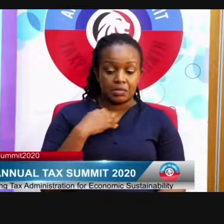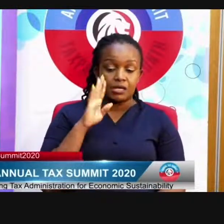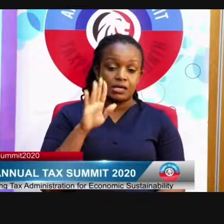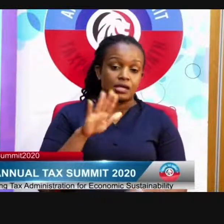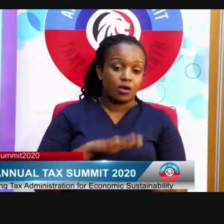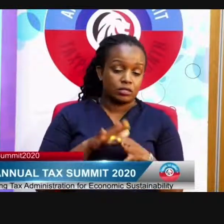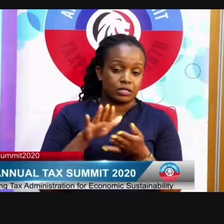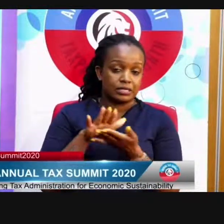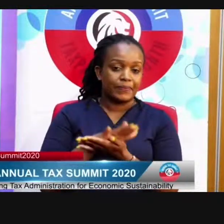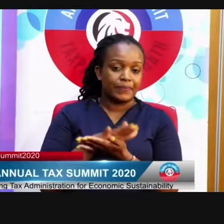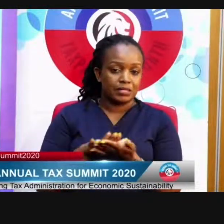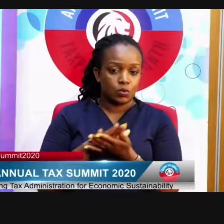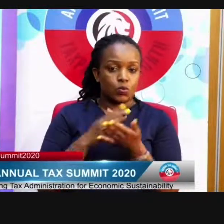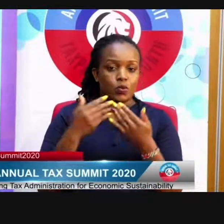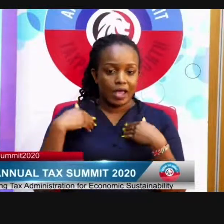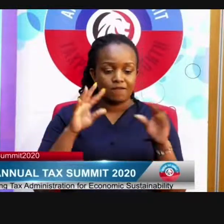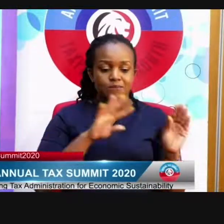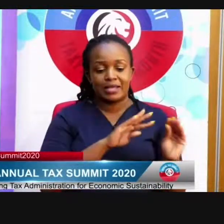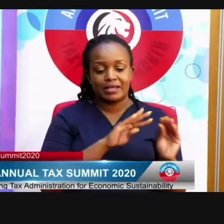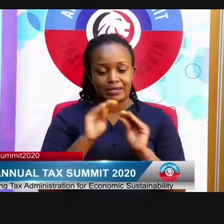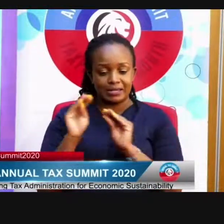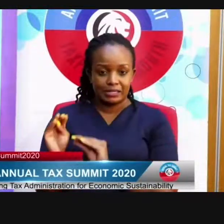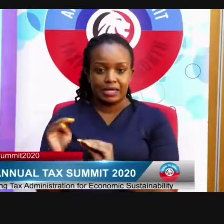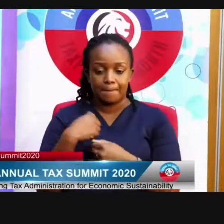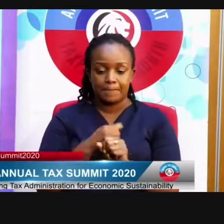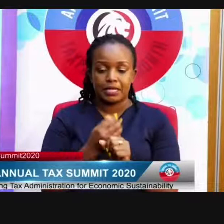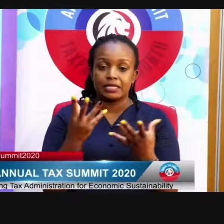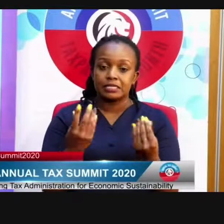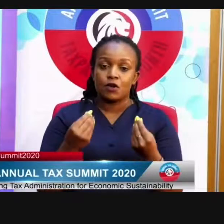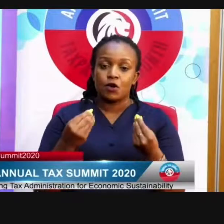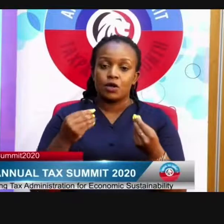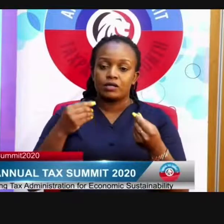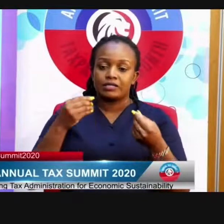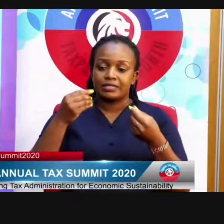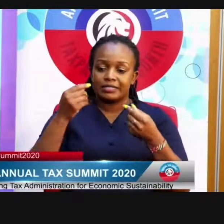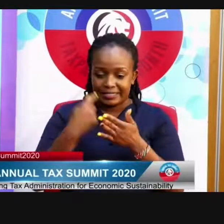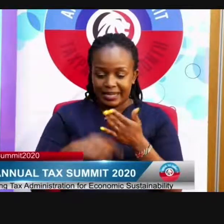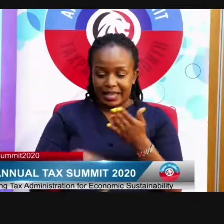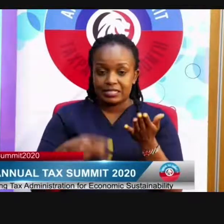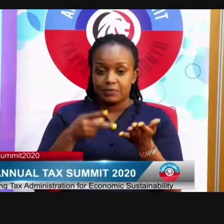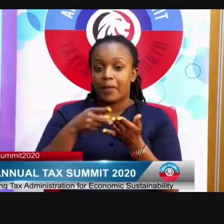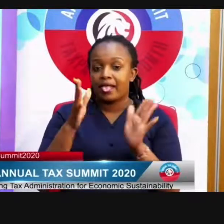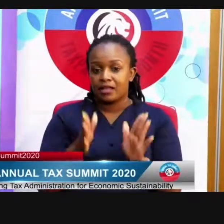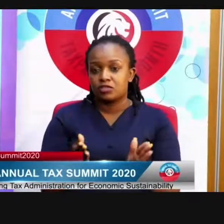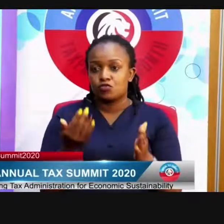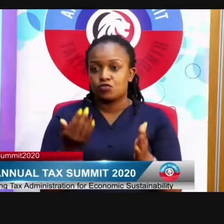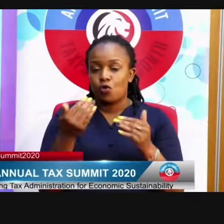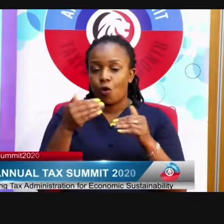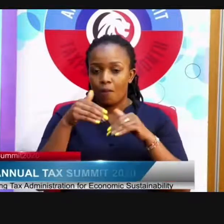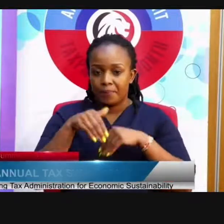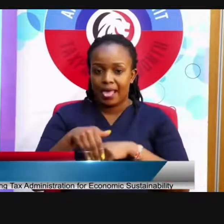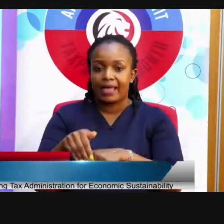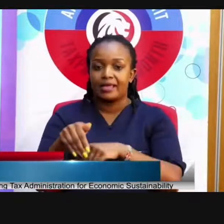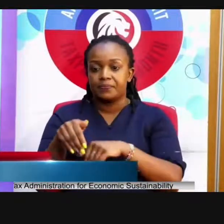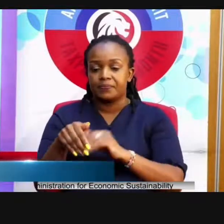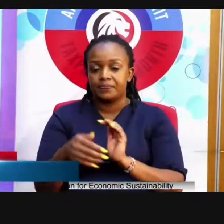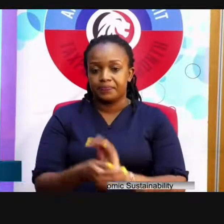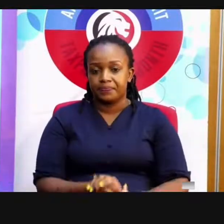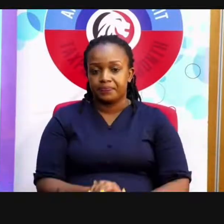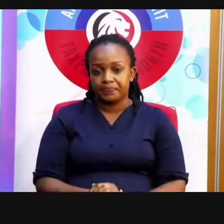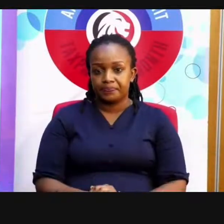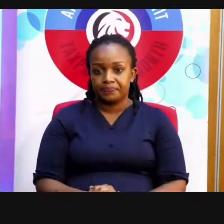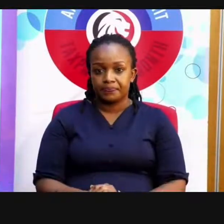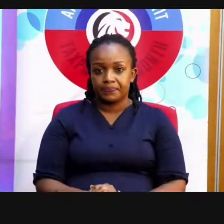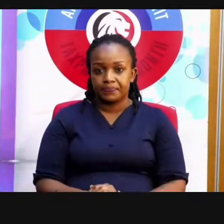and we've made it easy for taxpayers to comply, and all of those being done on a virtual platform. I think it's quite important